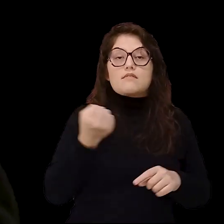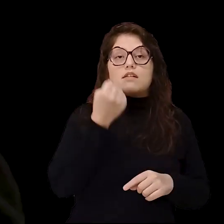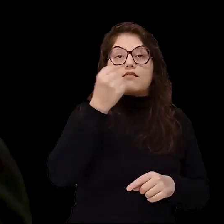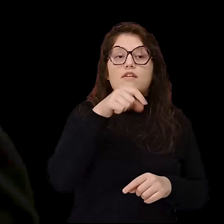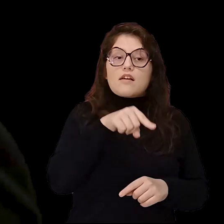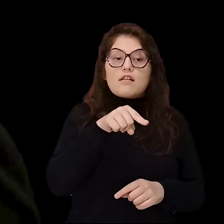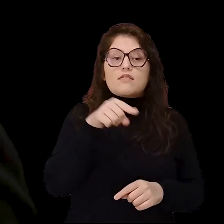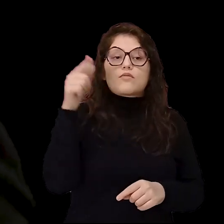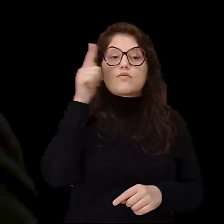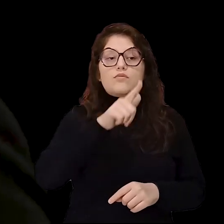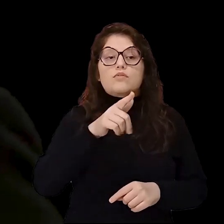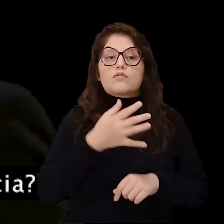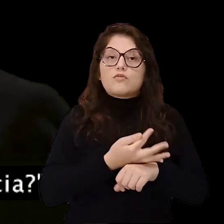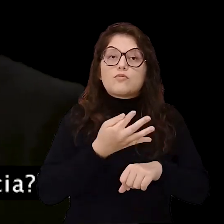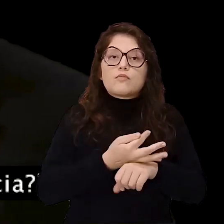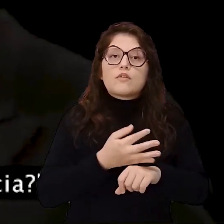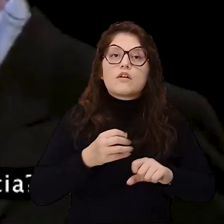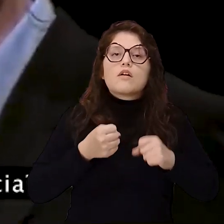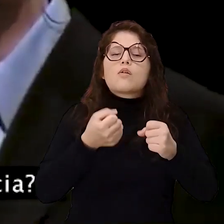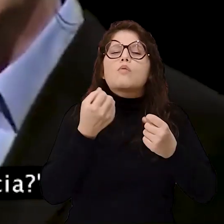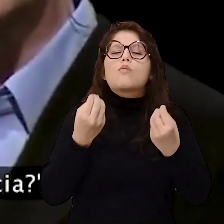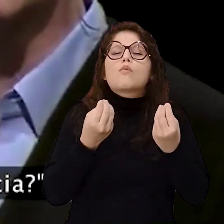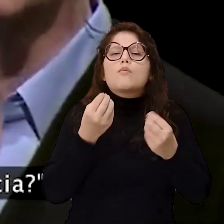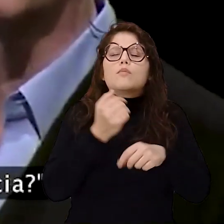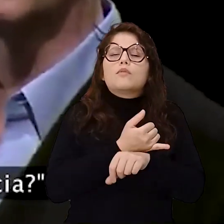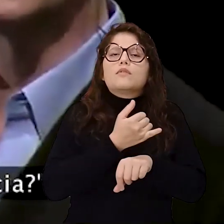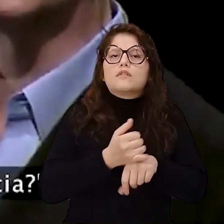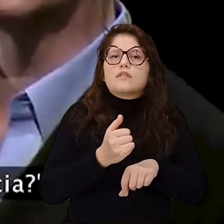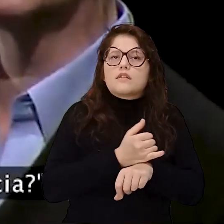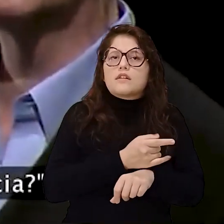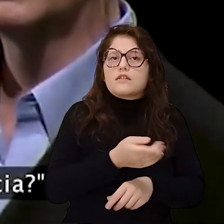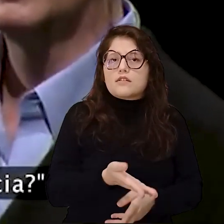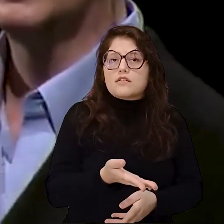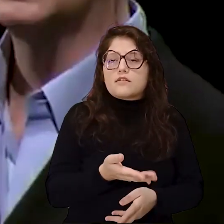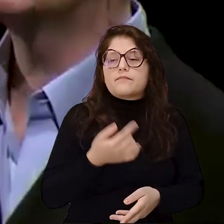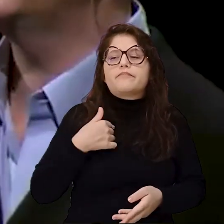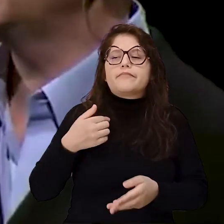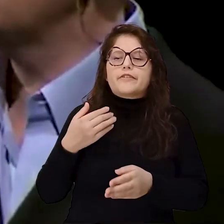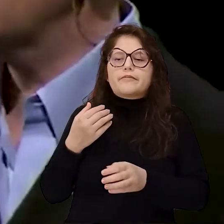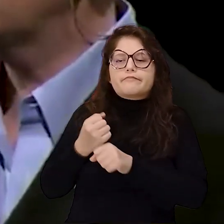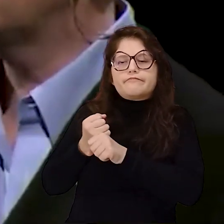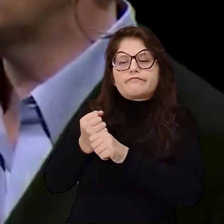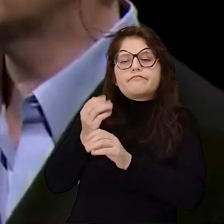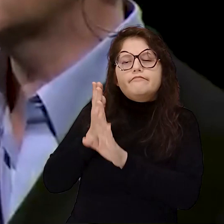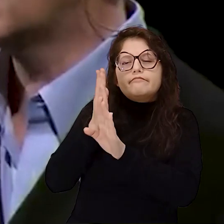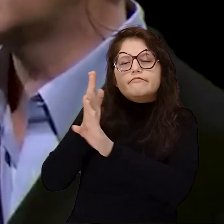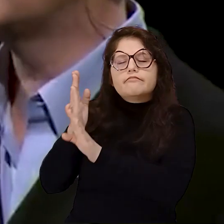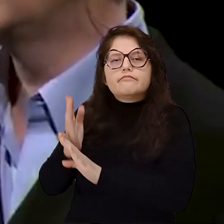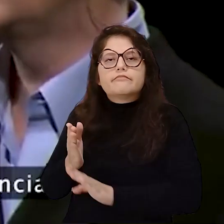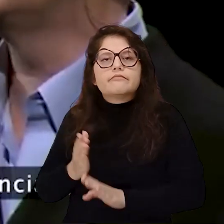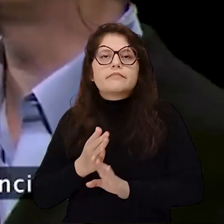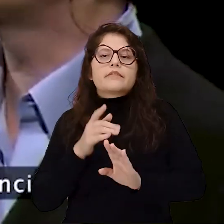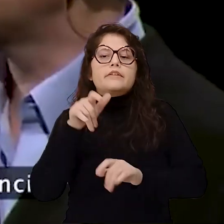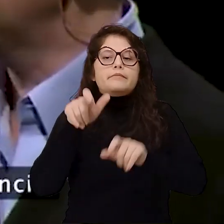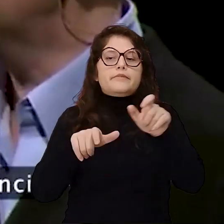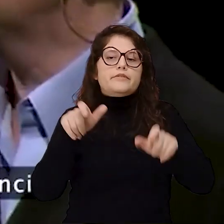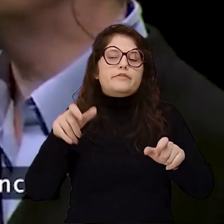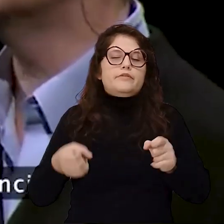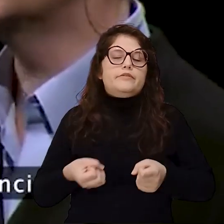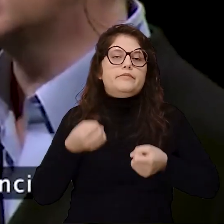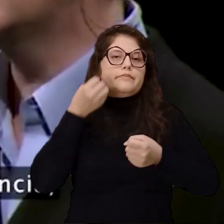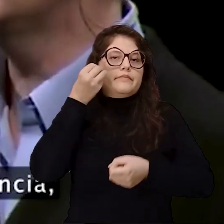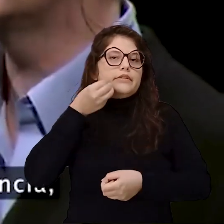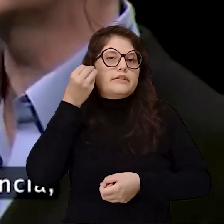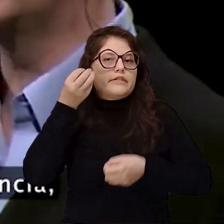bigger depression, manage to get through? What is the mechanism of resilience? And what I came up with over time was that the people